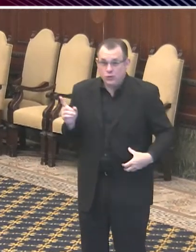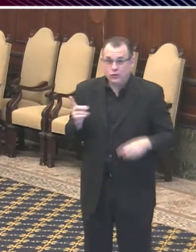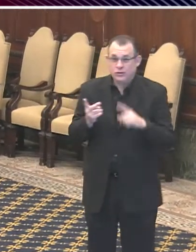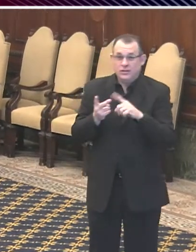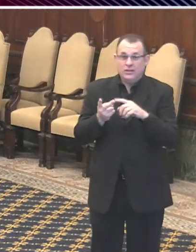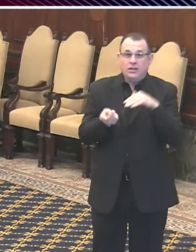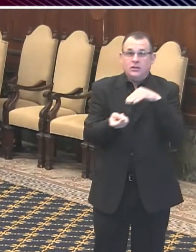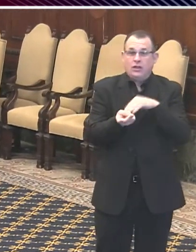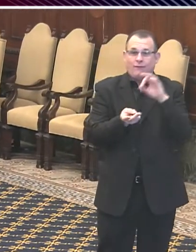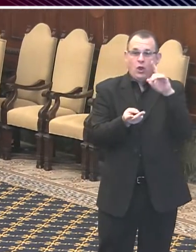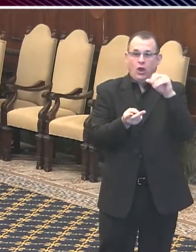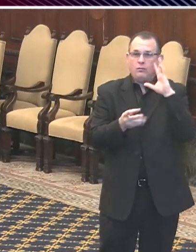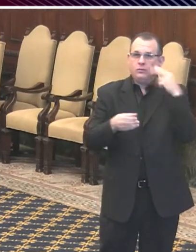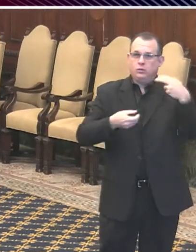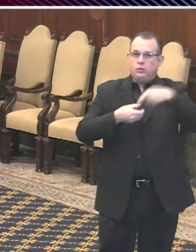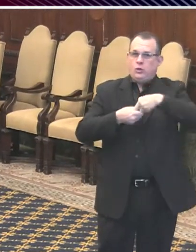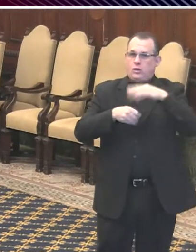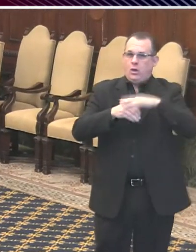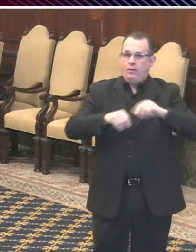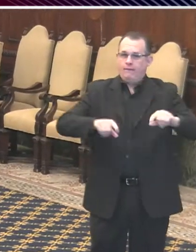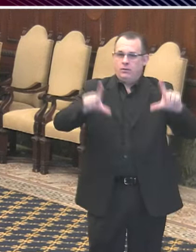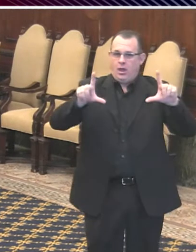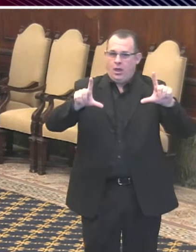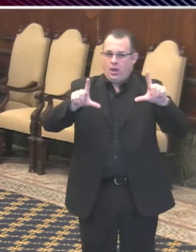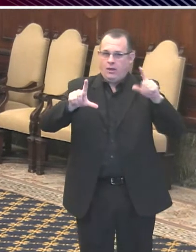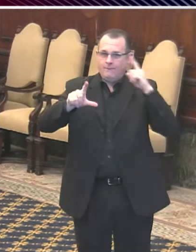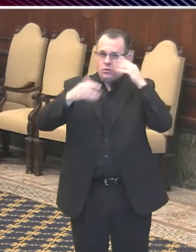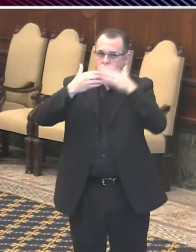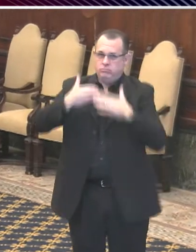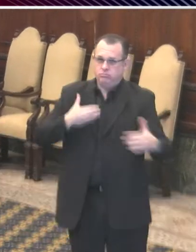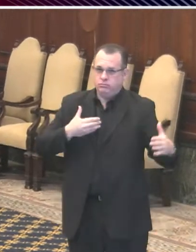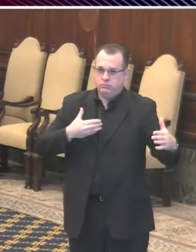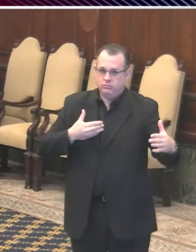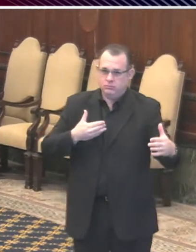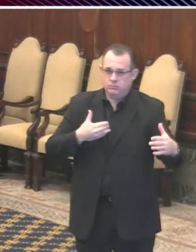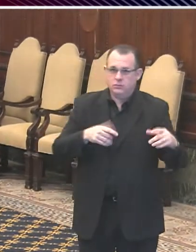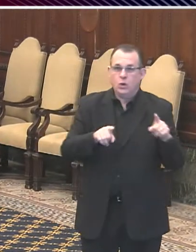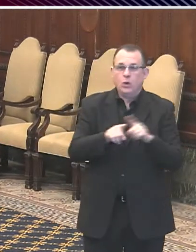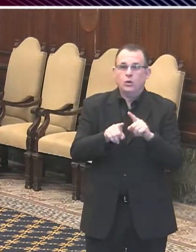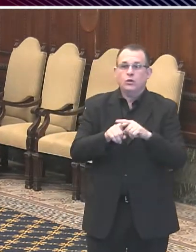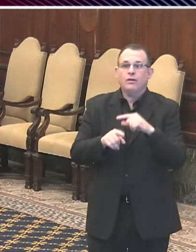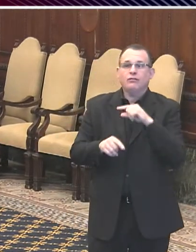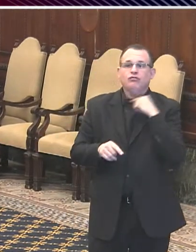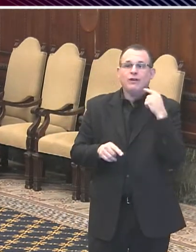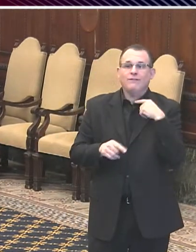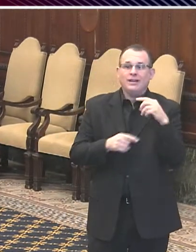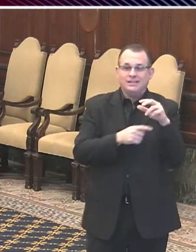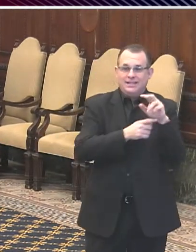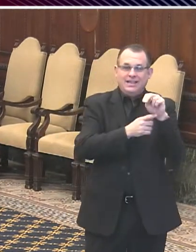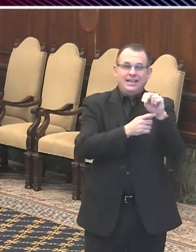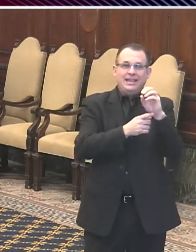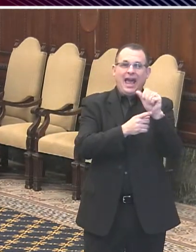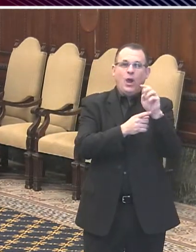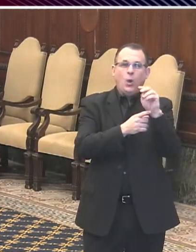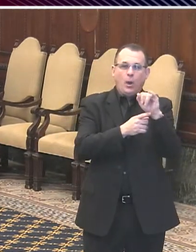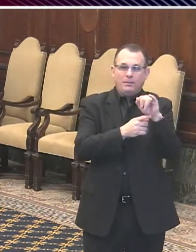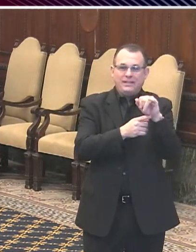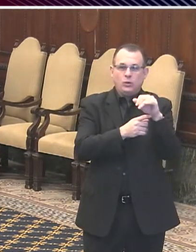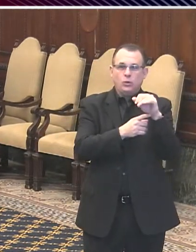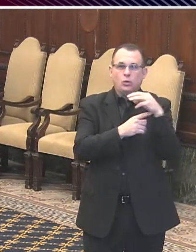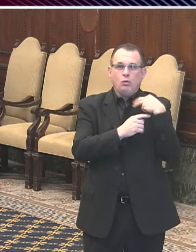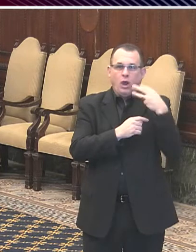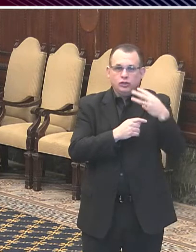virtually starting today. We also have Reverend Naomi Washington Leapart joining us virtually to provide some guidance